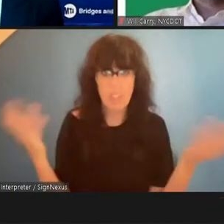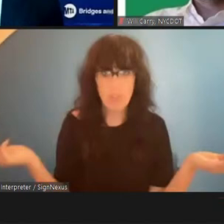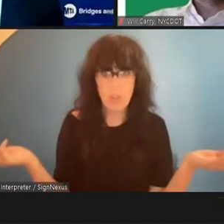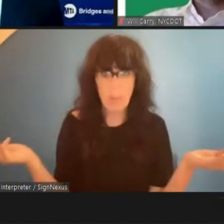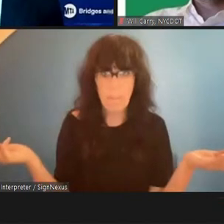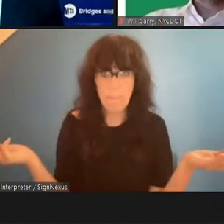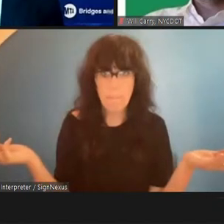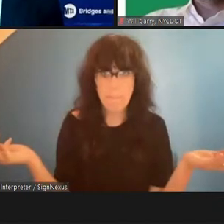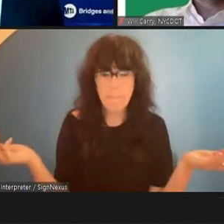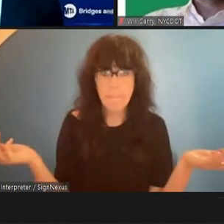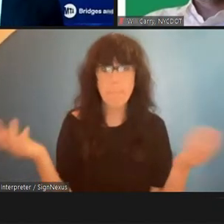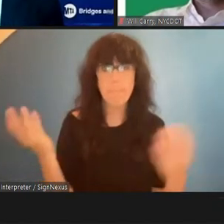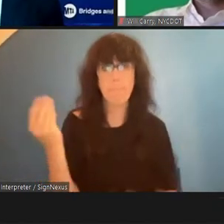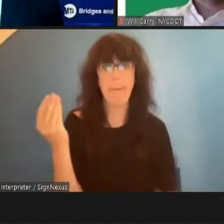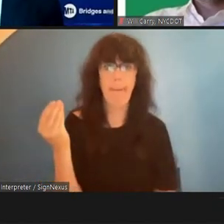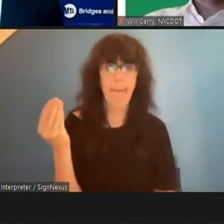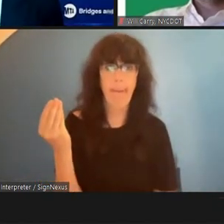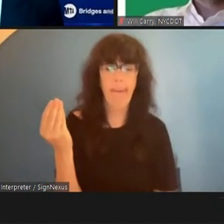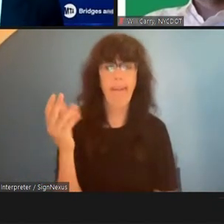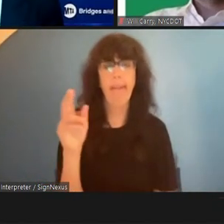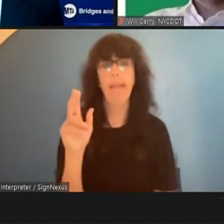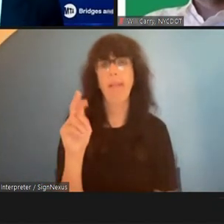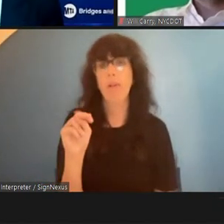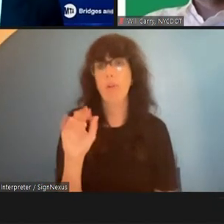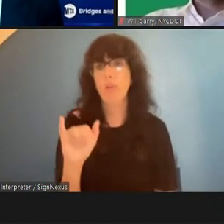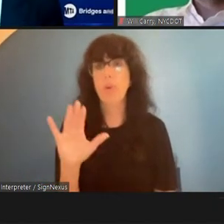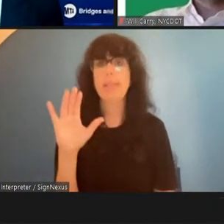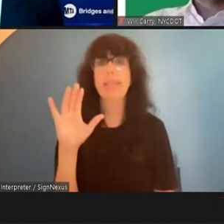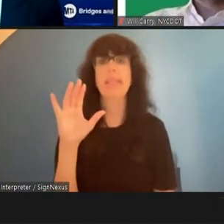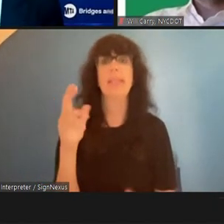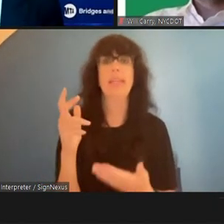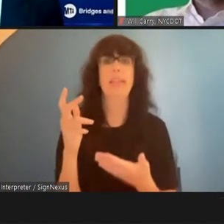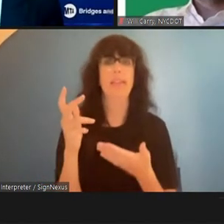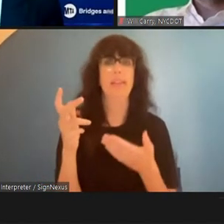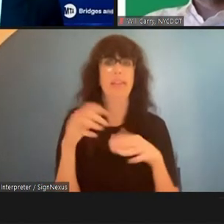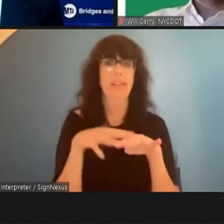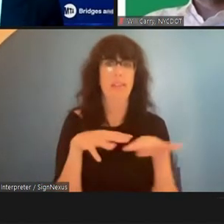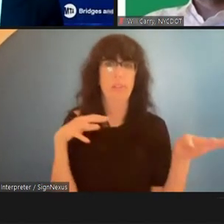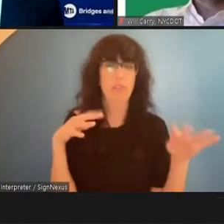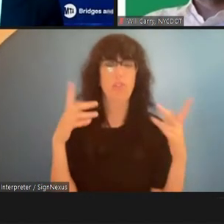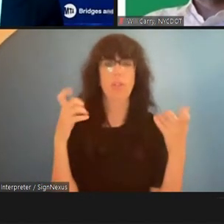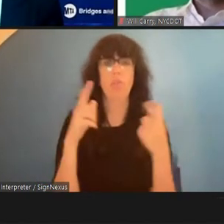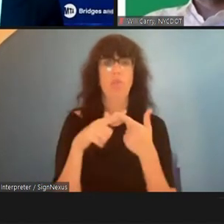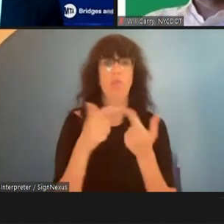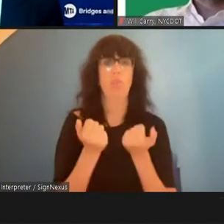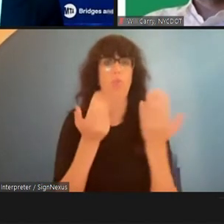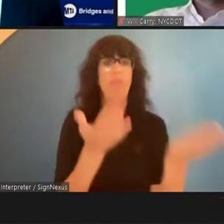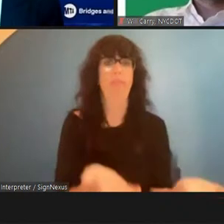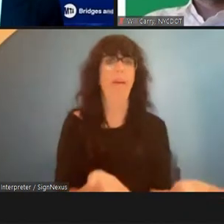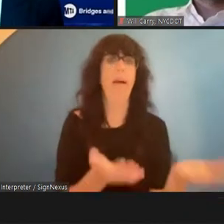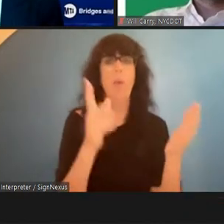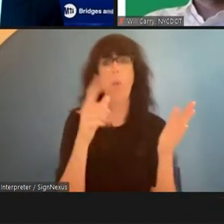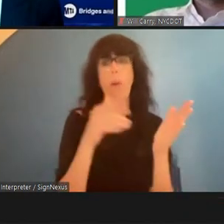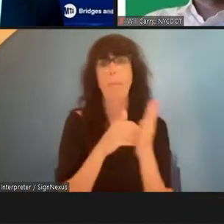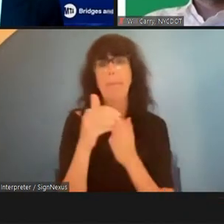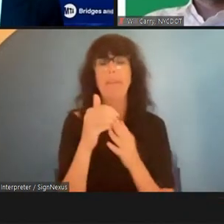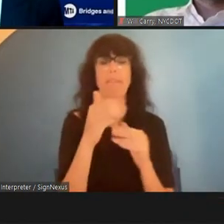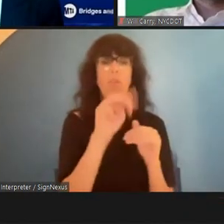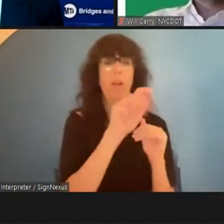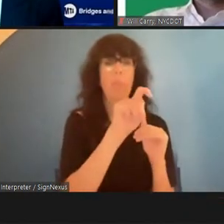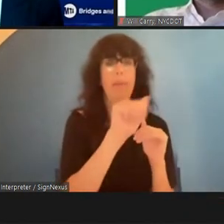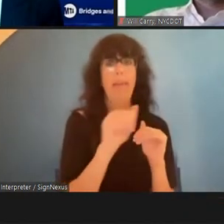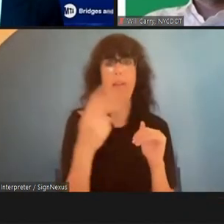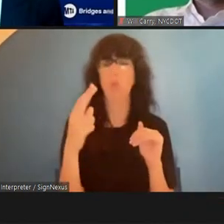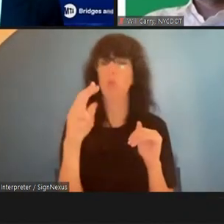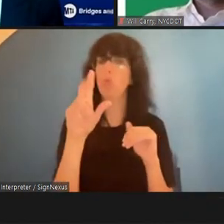follow the money new york city congestion tolls is all about providing a billion a year for the mta and two railroads all seven